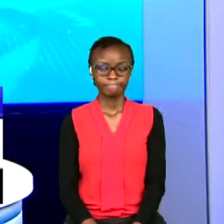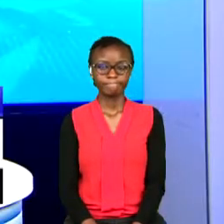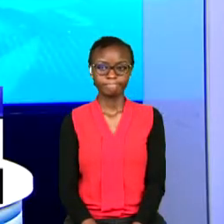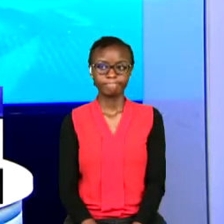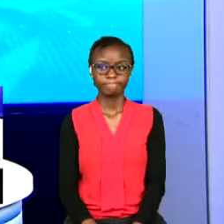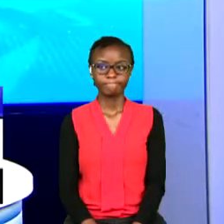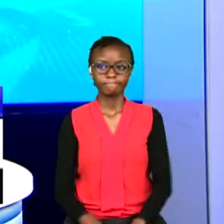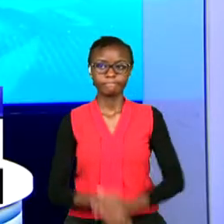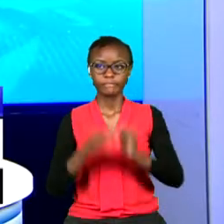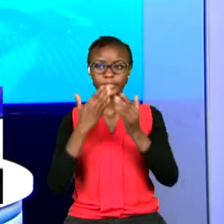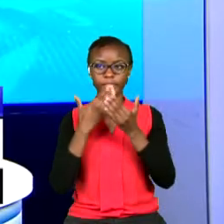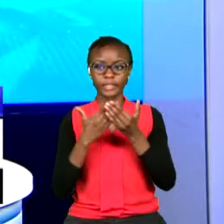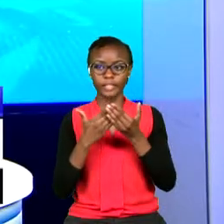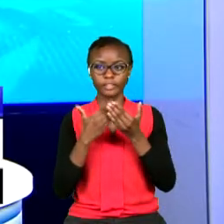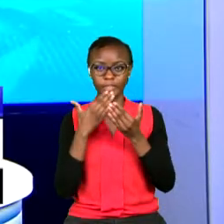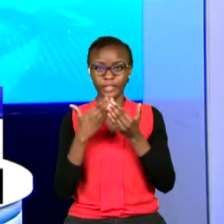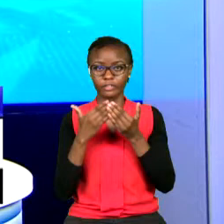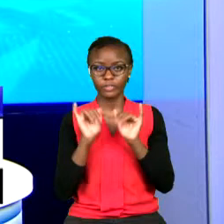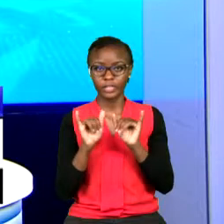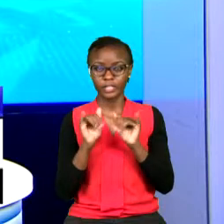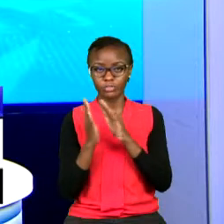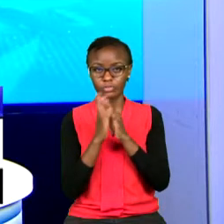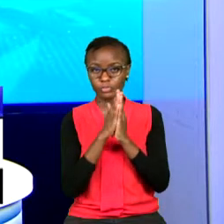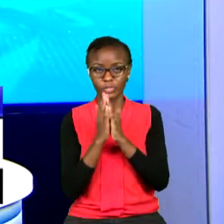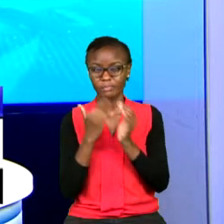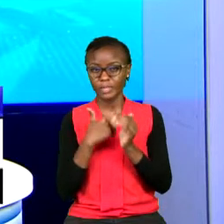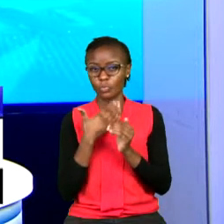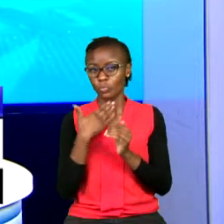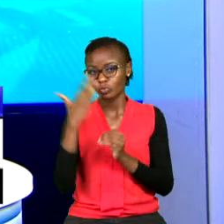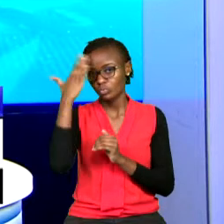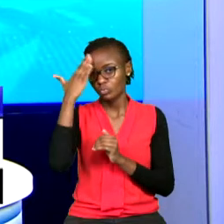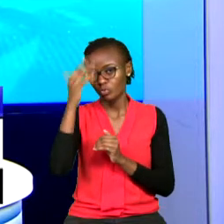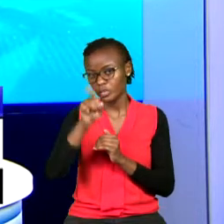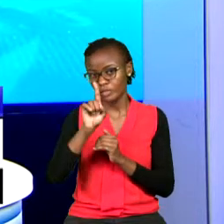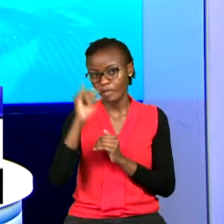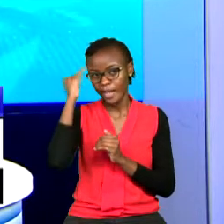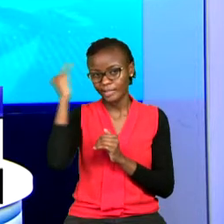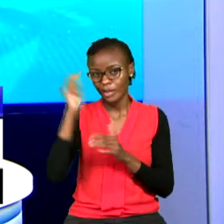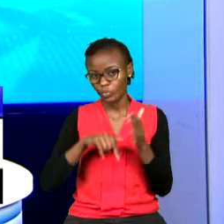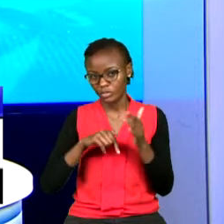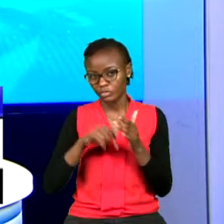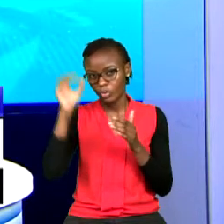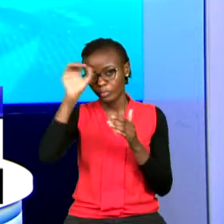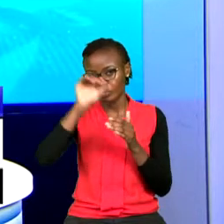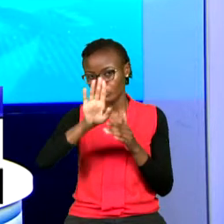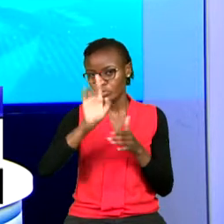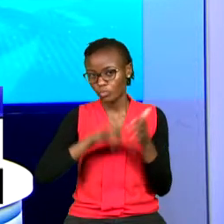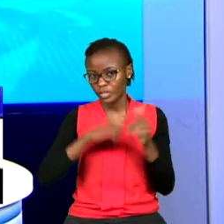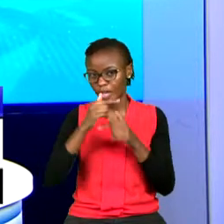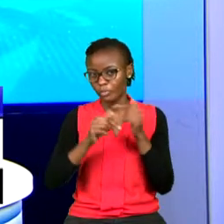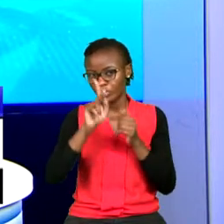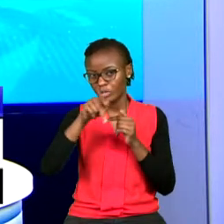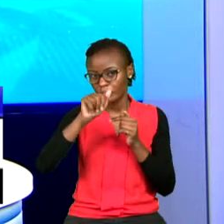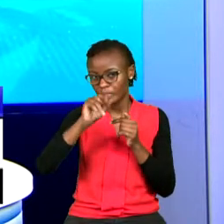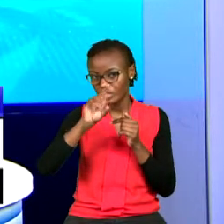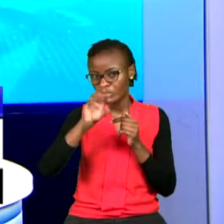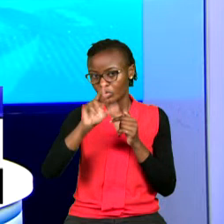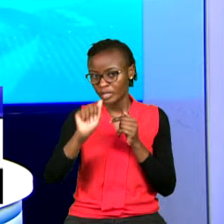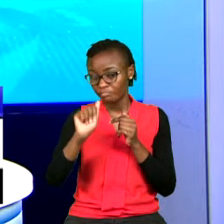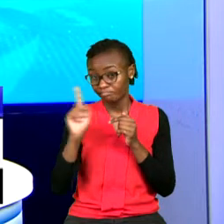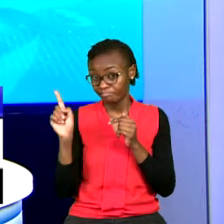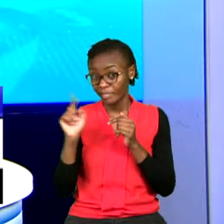Thank you, Safi Gadana Mamu, for that story. I'd like to know your thoughts on the Pandora Papers leak. Send in your feedback through our SMS line